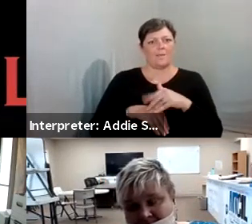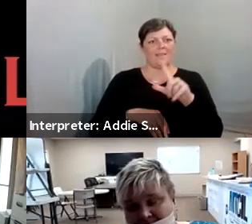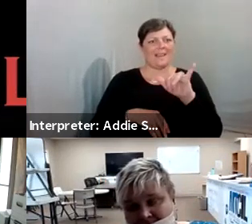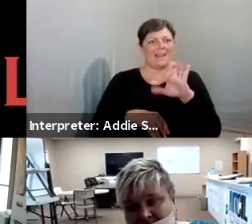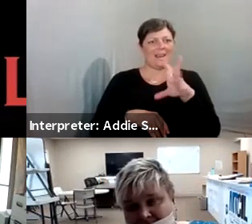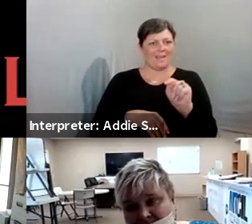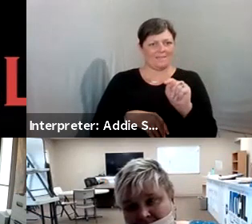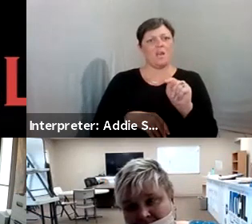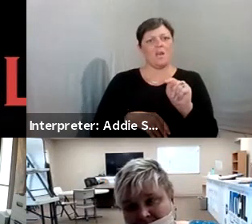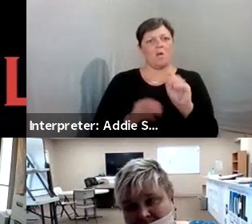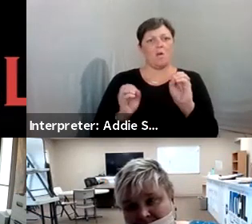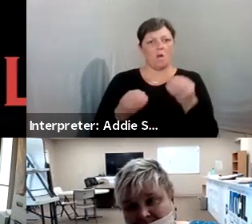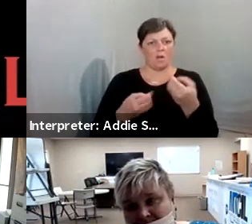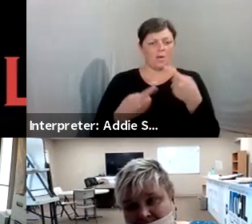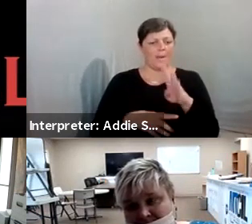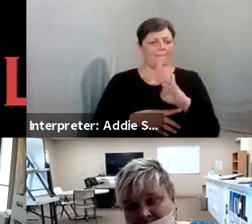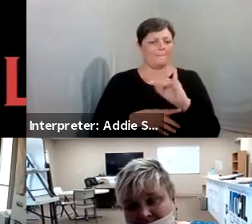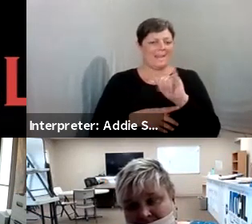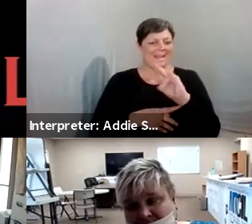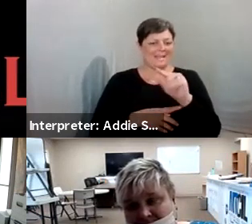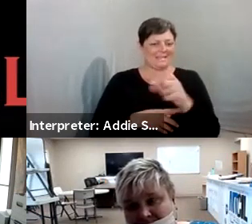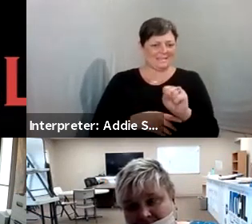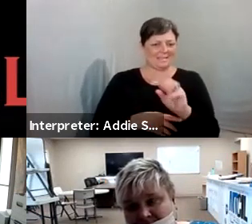office in Billings, Montana, about